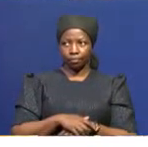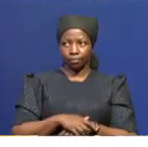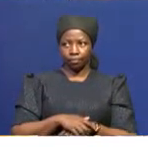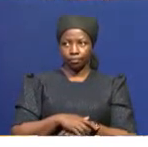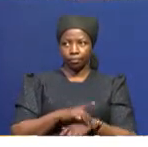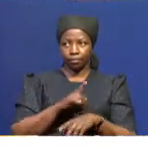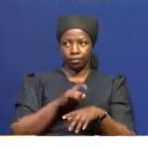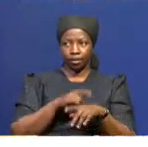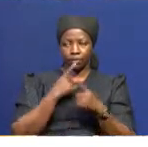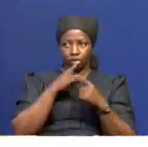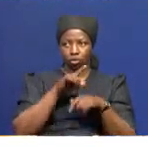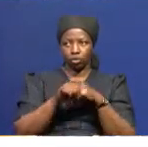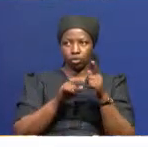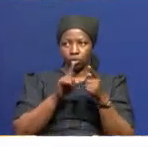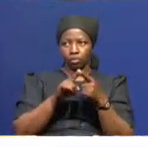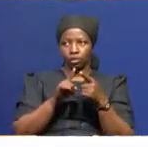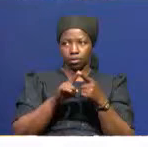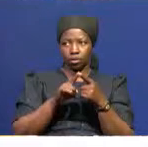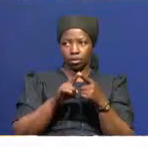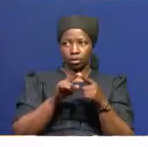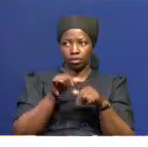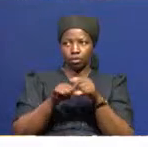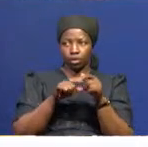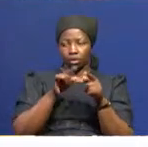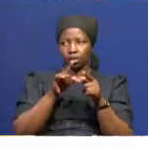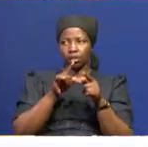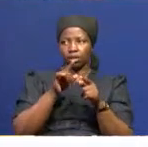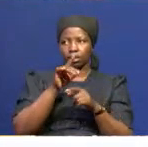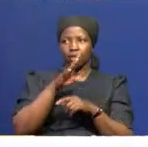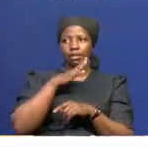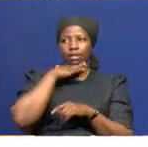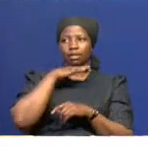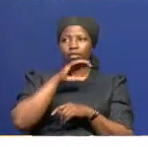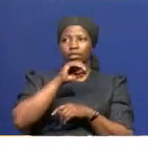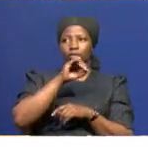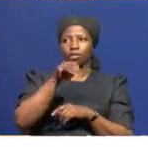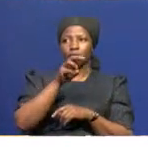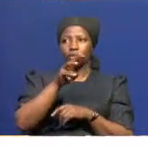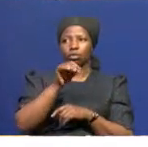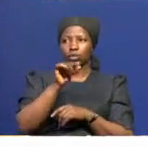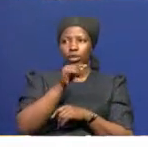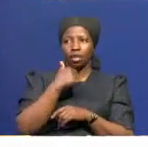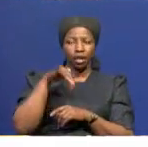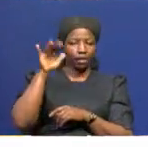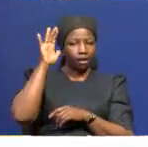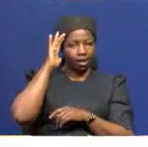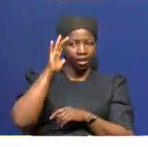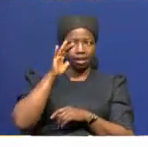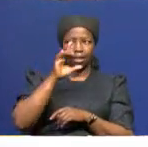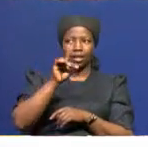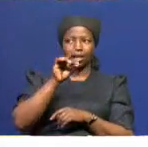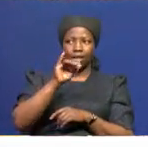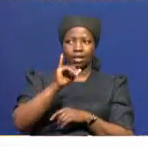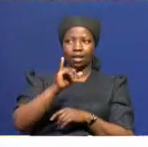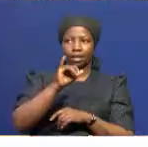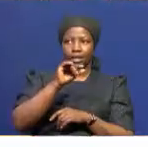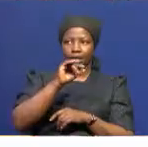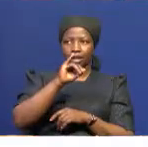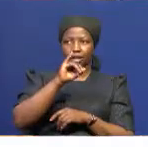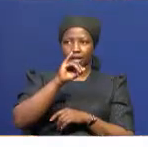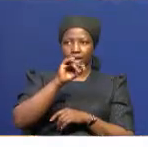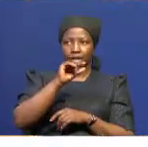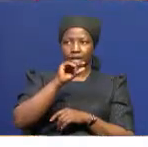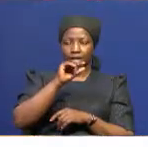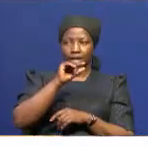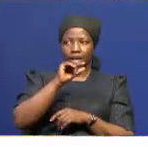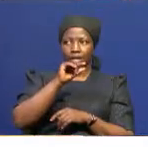Albert Ojwang, we've heard that the DIG Lagat had a complaint about it. We would like to know which police station you